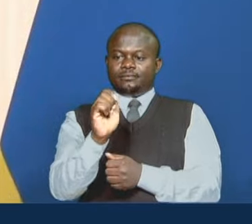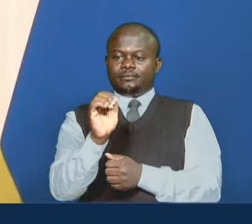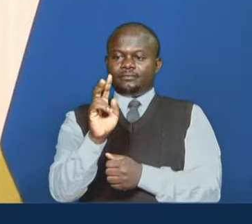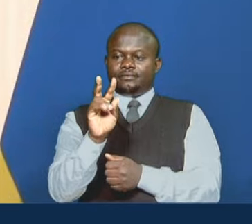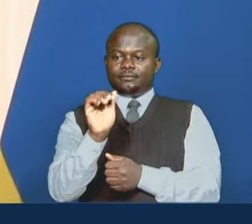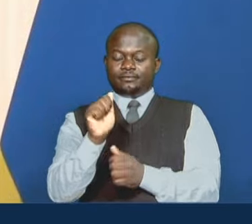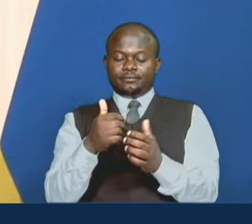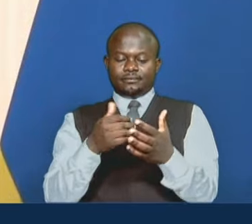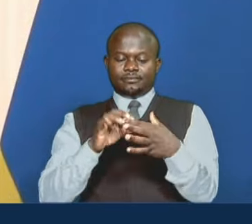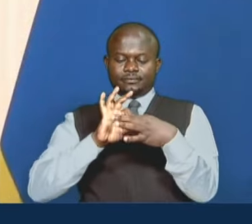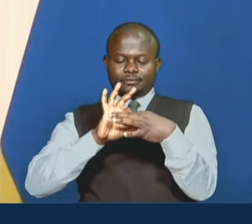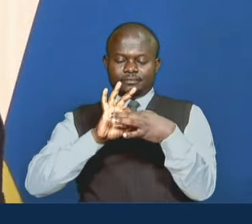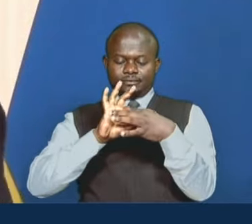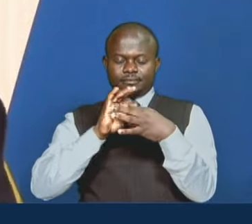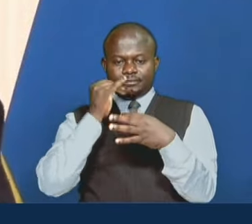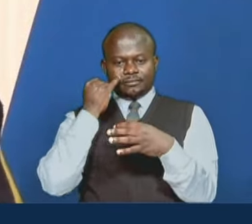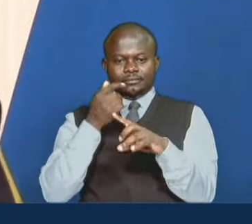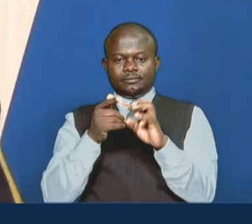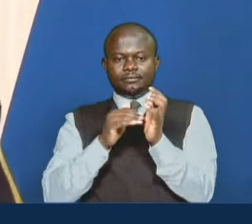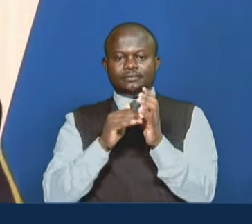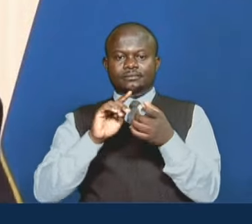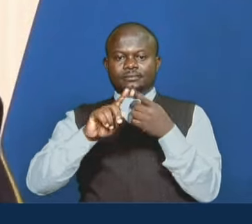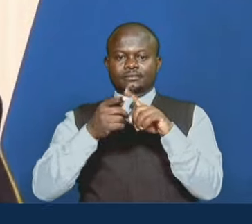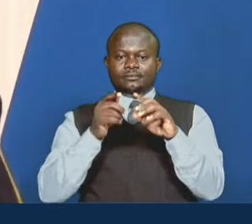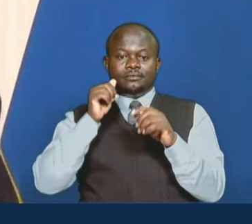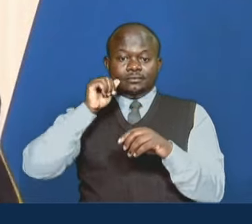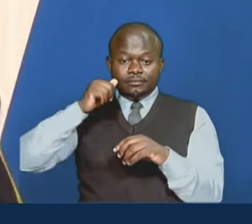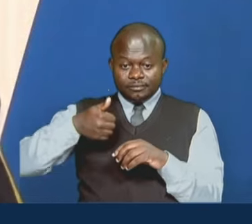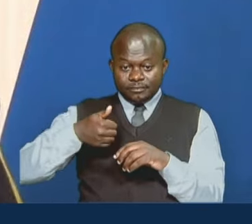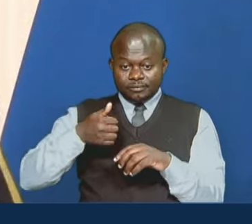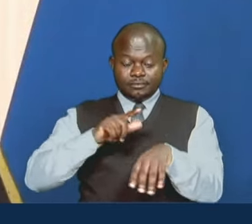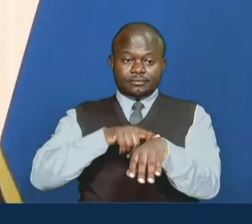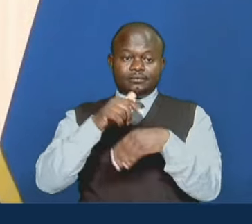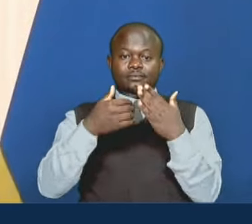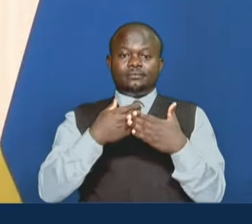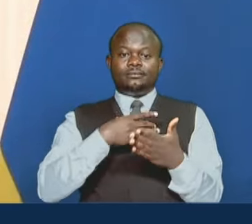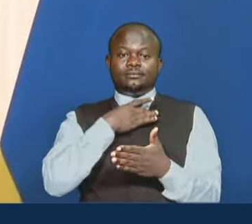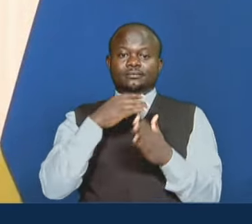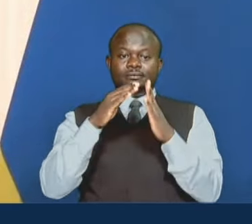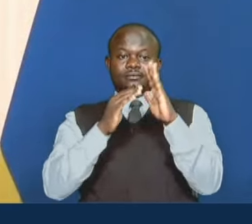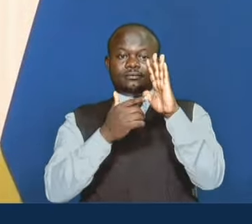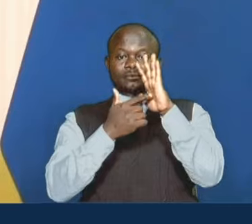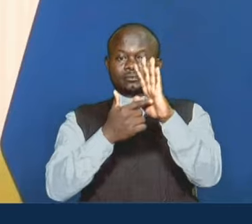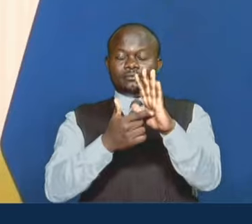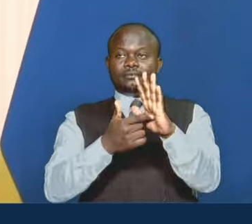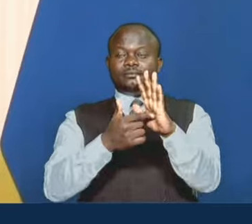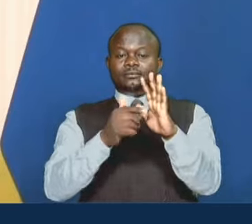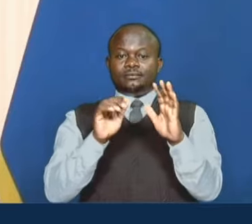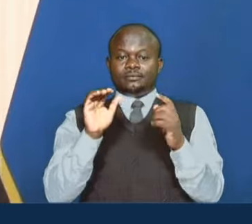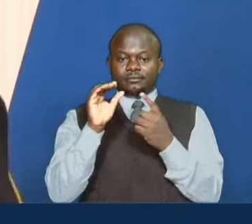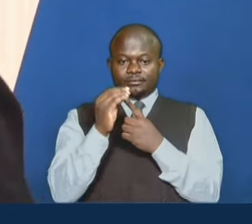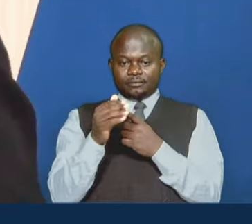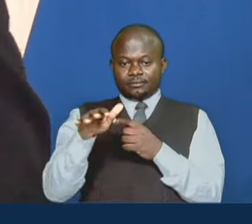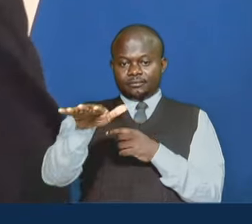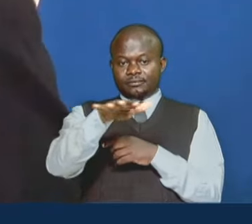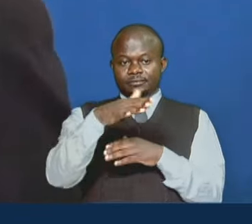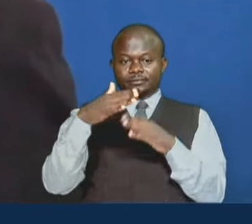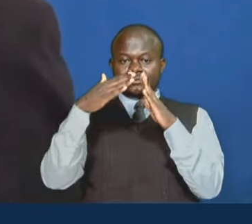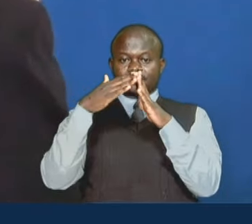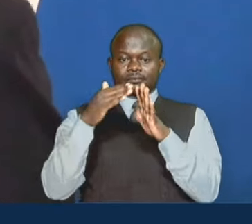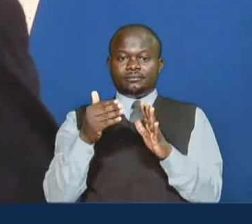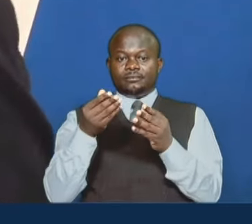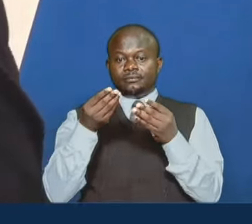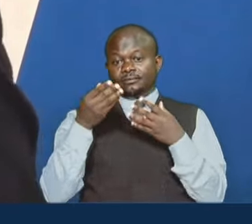umubano ukomeye ndetse n'ubucuti. Ejo ubwo twasuraga inzu ndangamurage ya Latvia, ni inzu